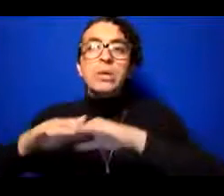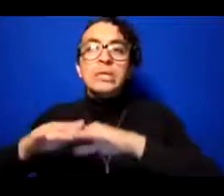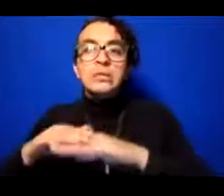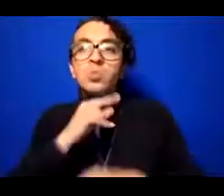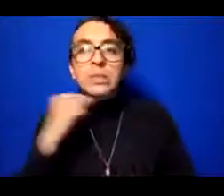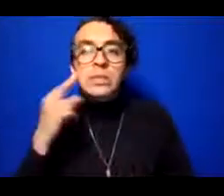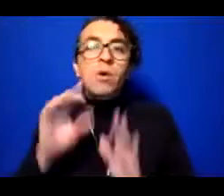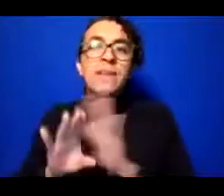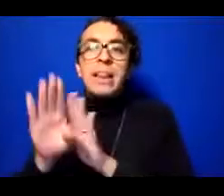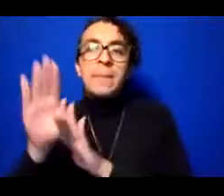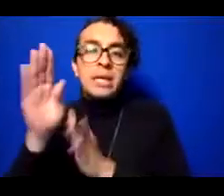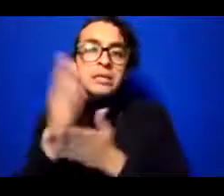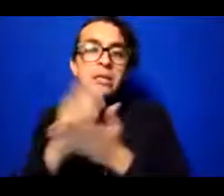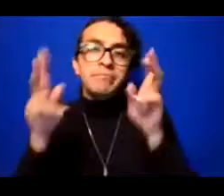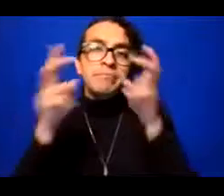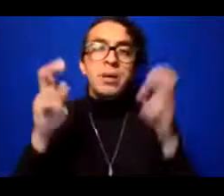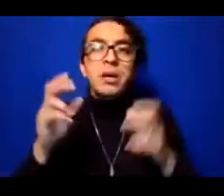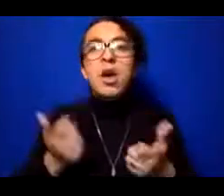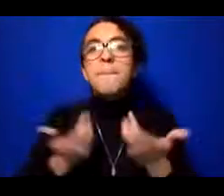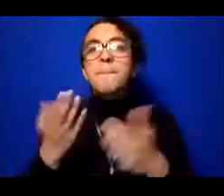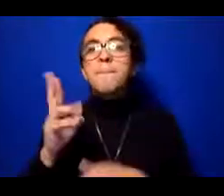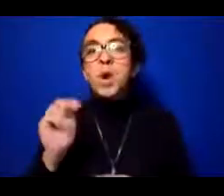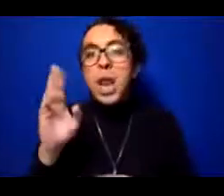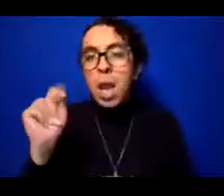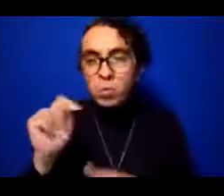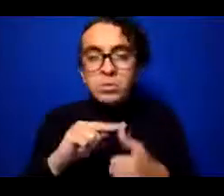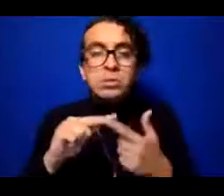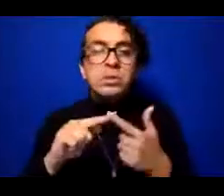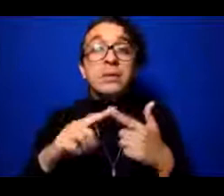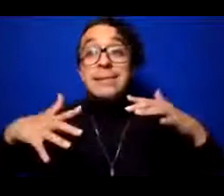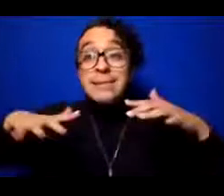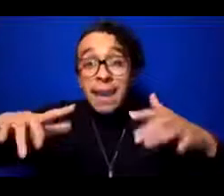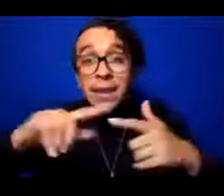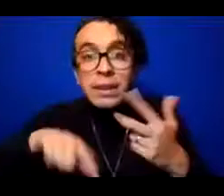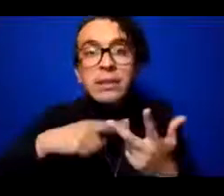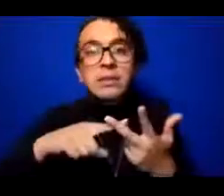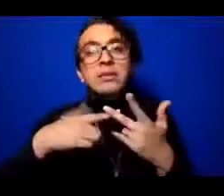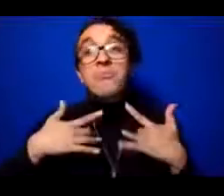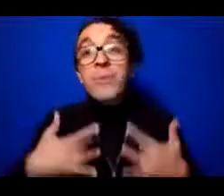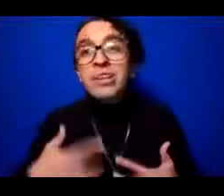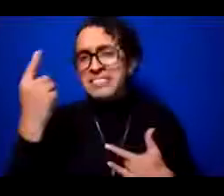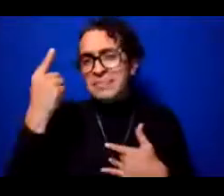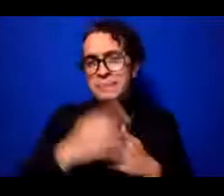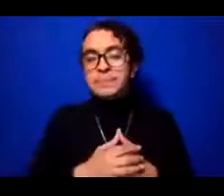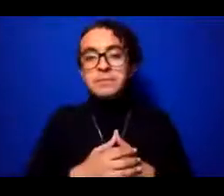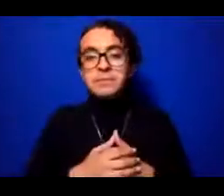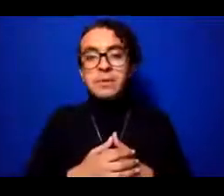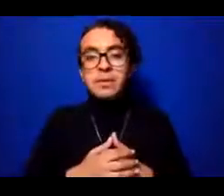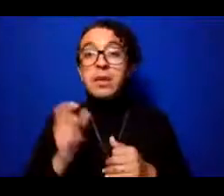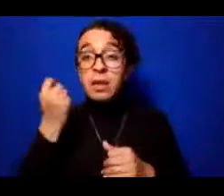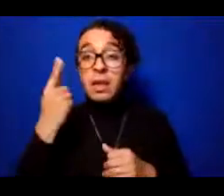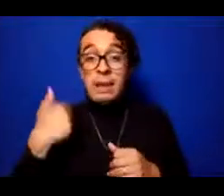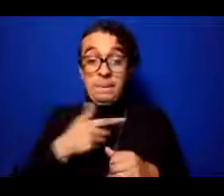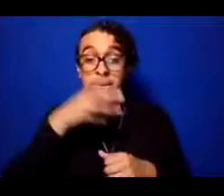some whether it be burnout or anxiety or depression or something else. But as parents